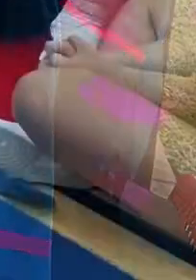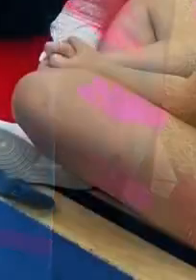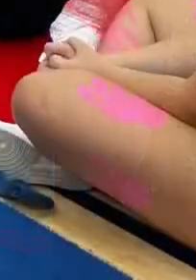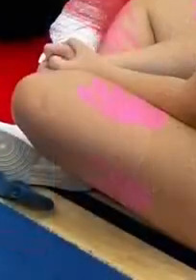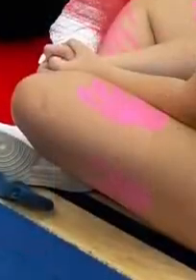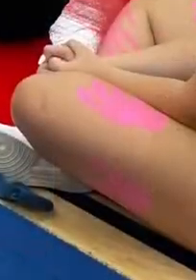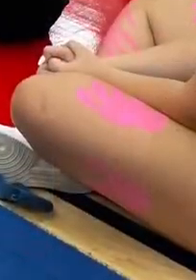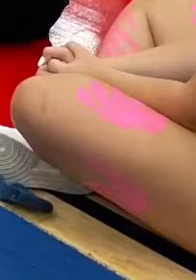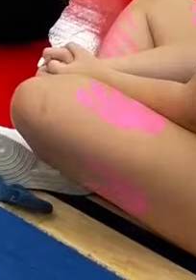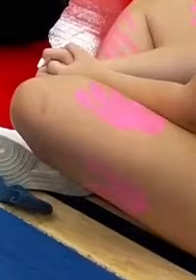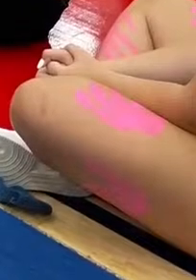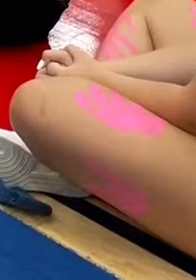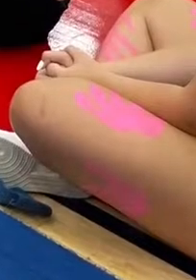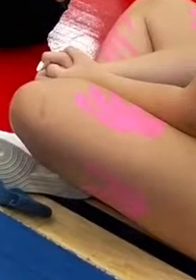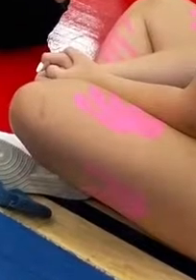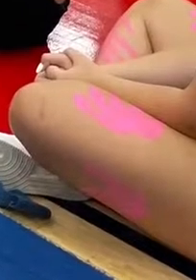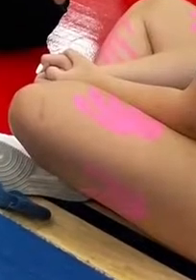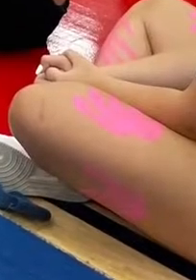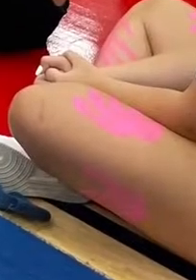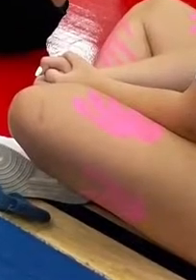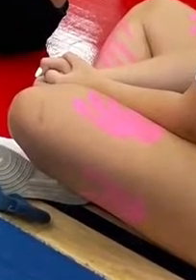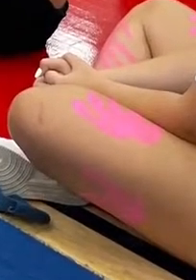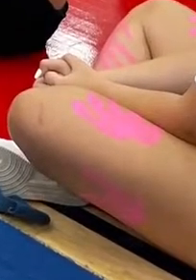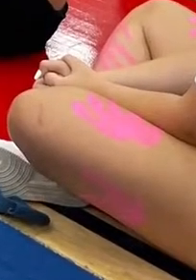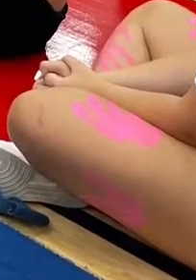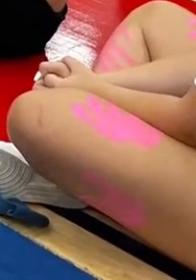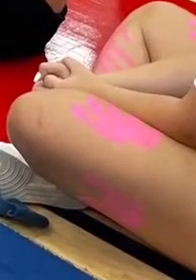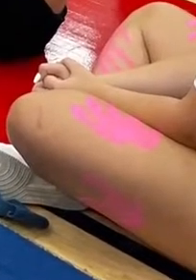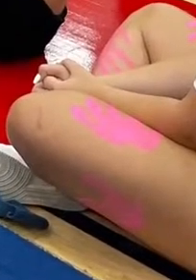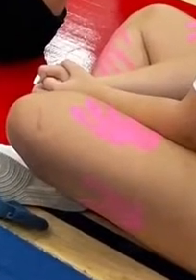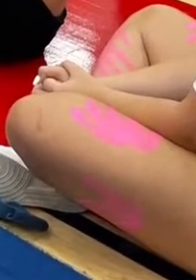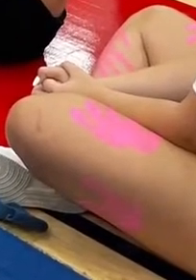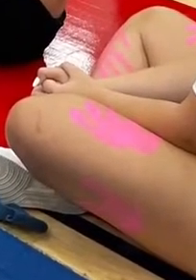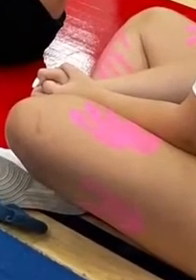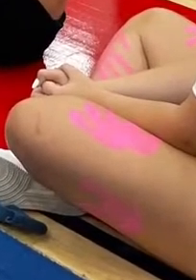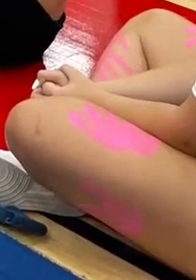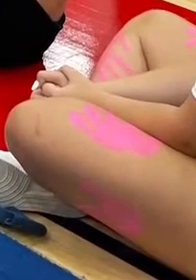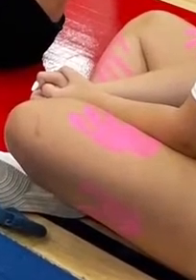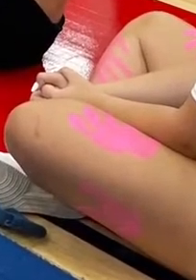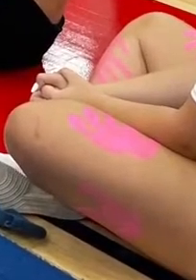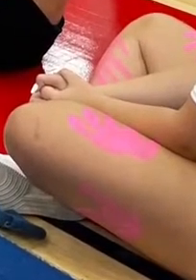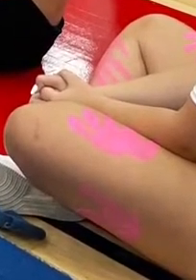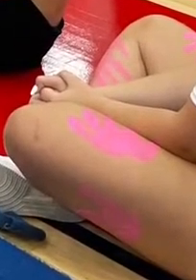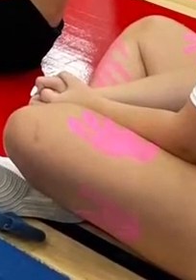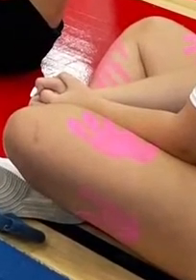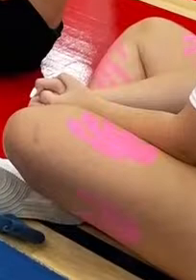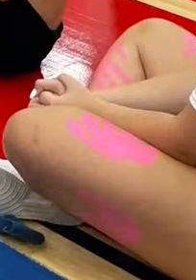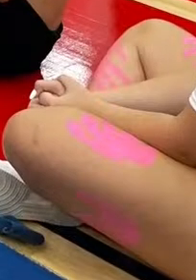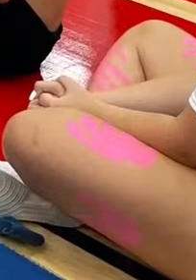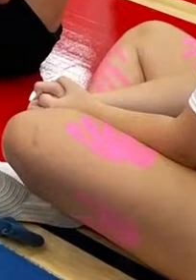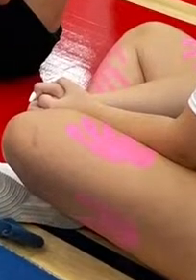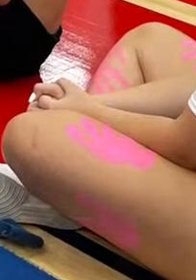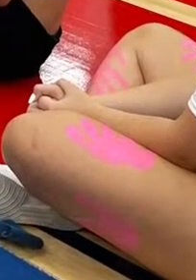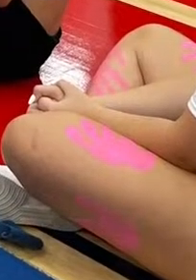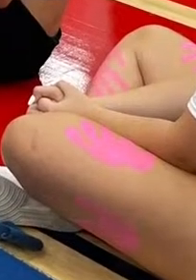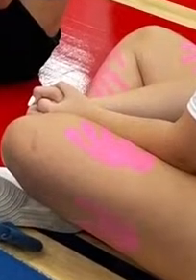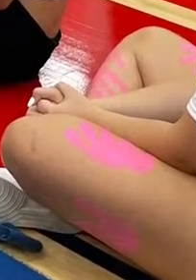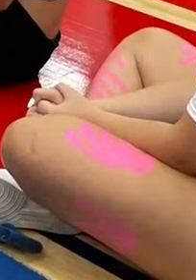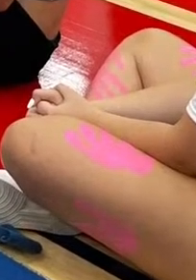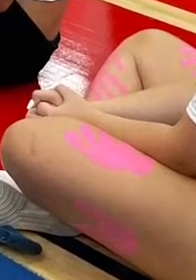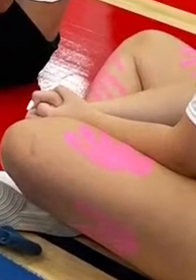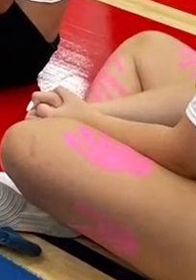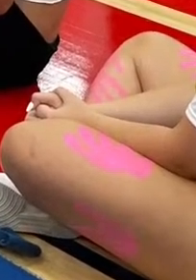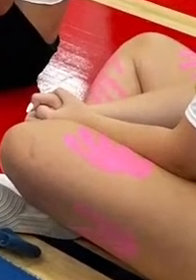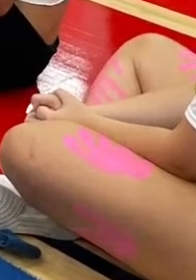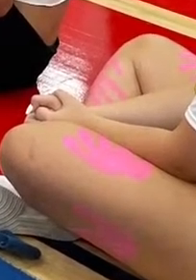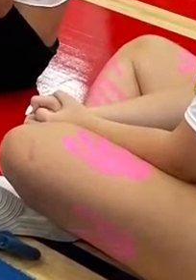It's definitely not a Nashville party. Cause all I see is the lit up. I guess I never got the memo. My